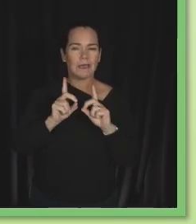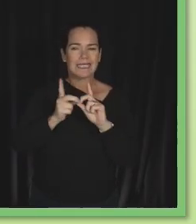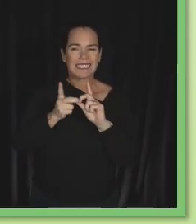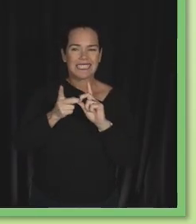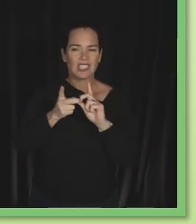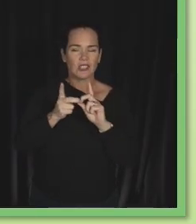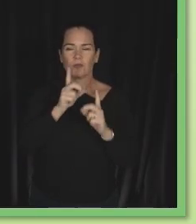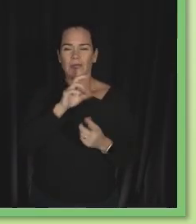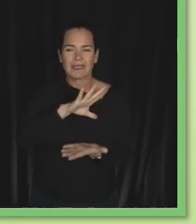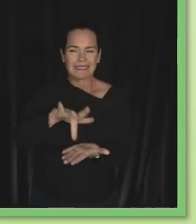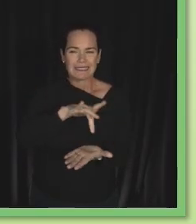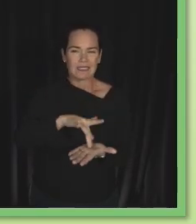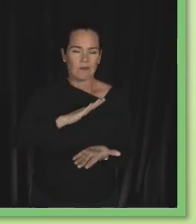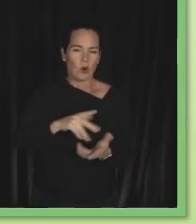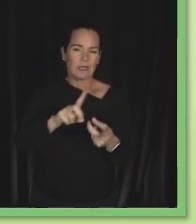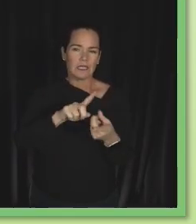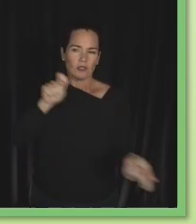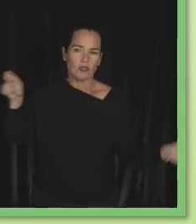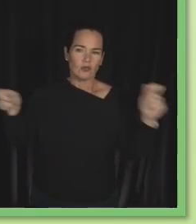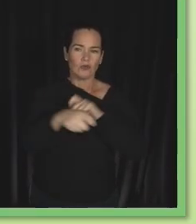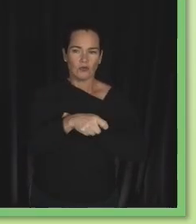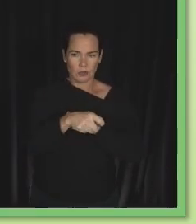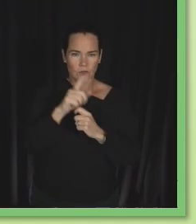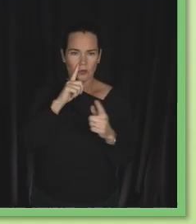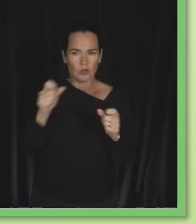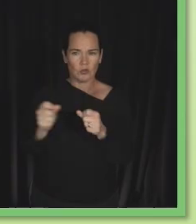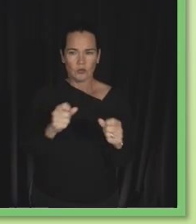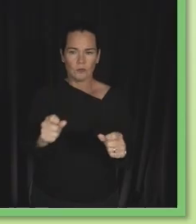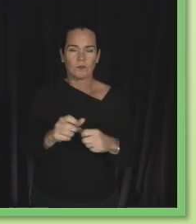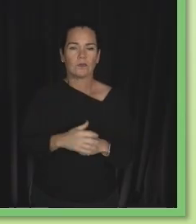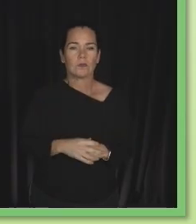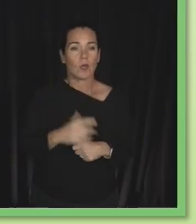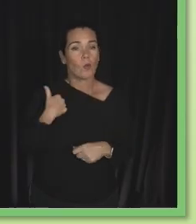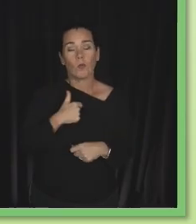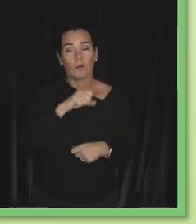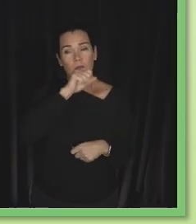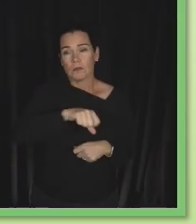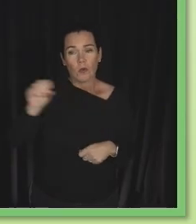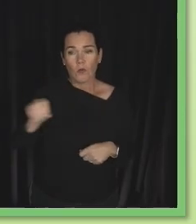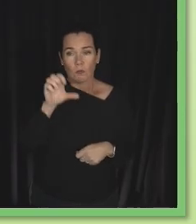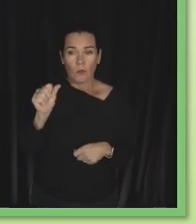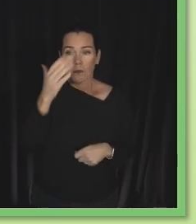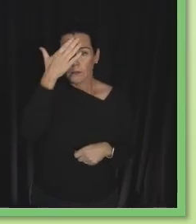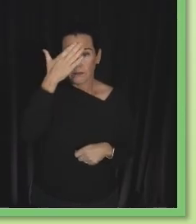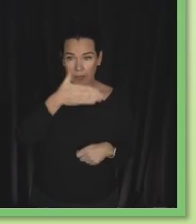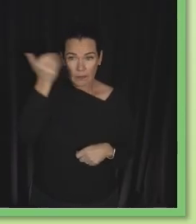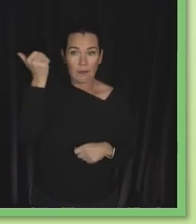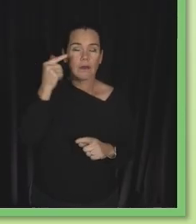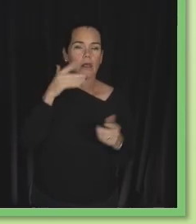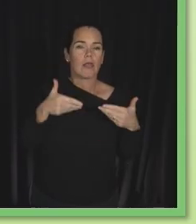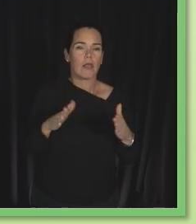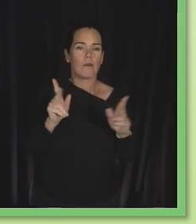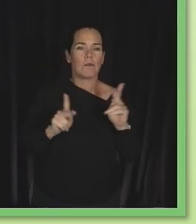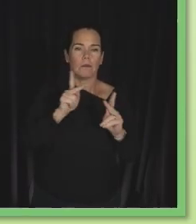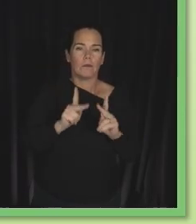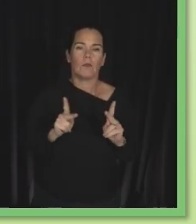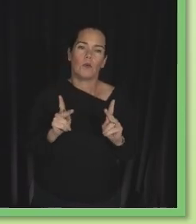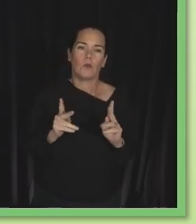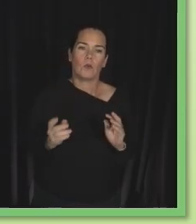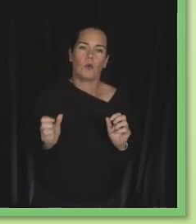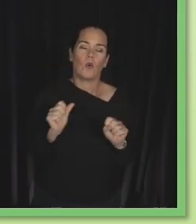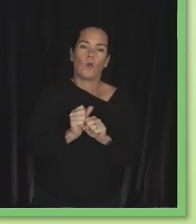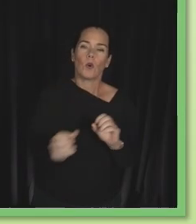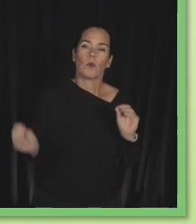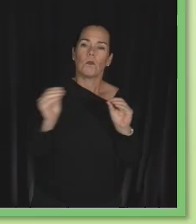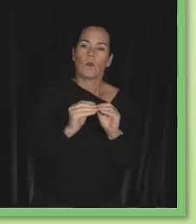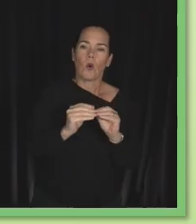at the heart of our digital transformation strategy. We love open source because it enables people to work beyond borders